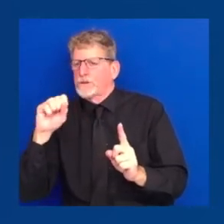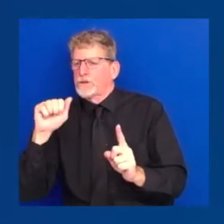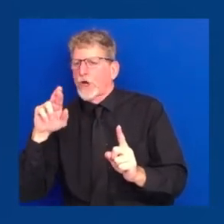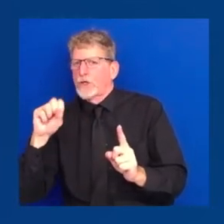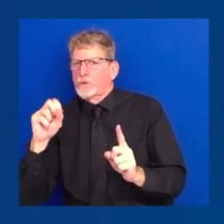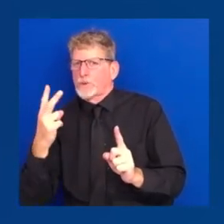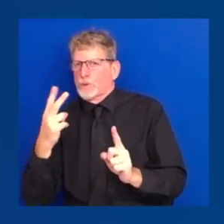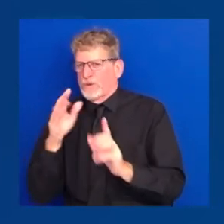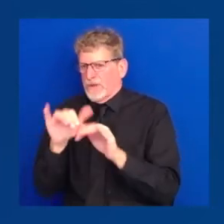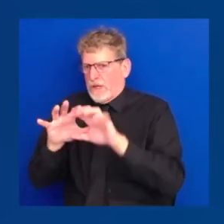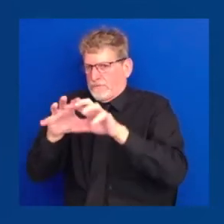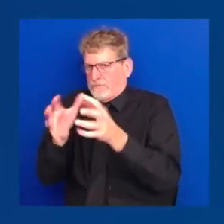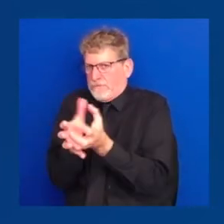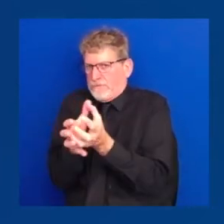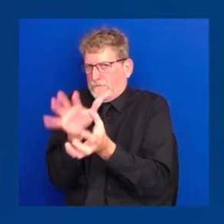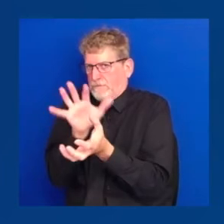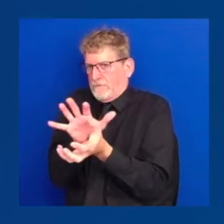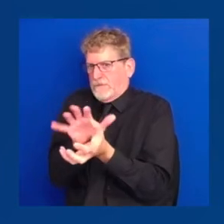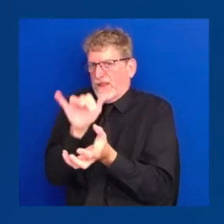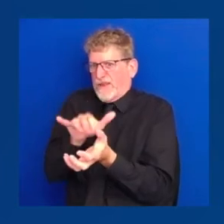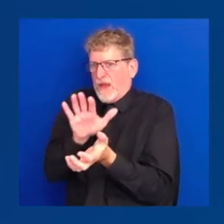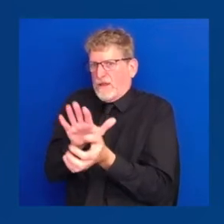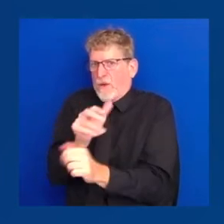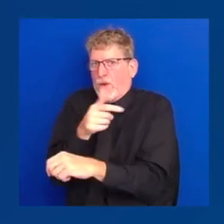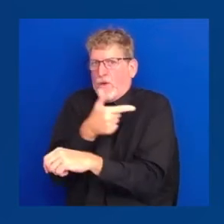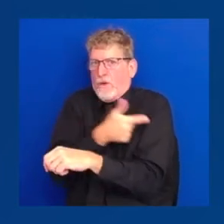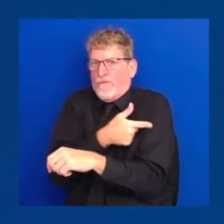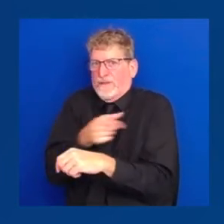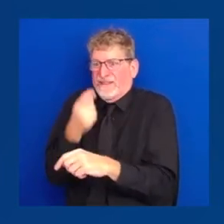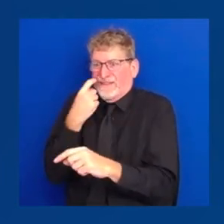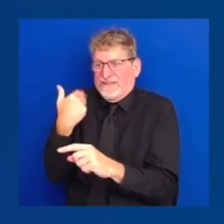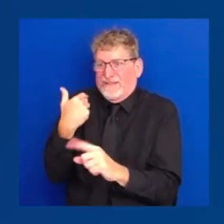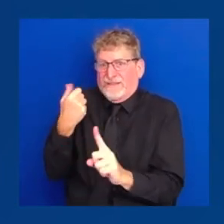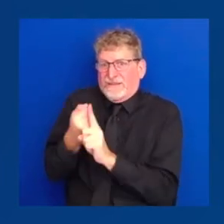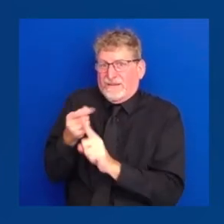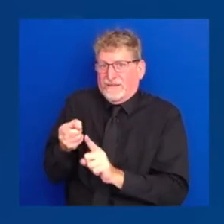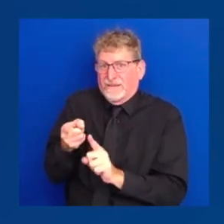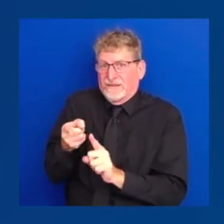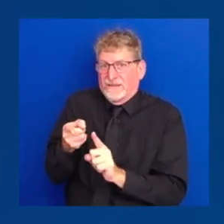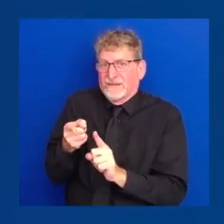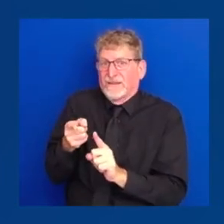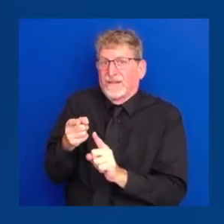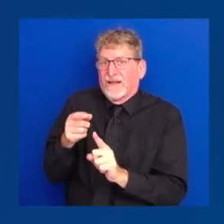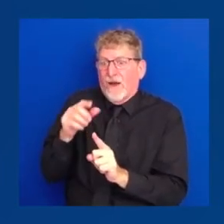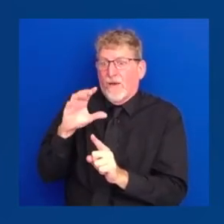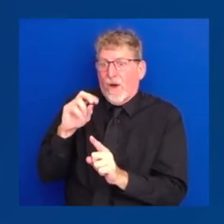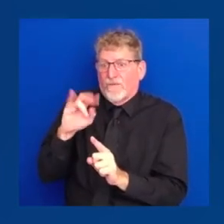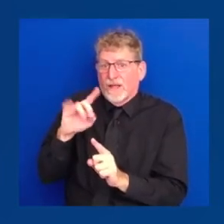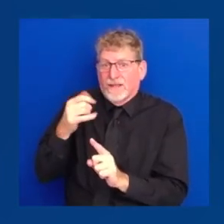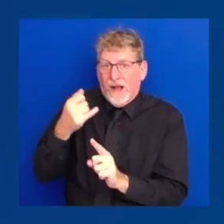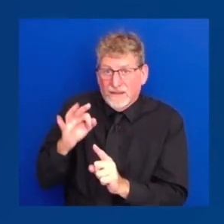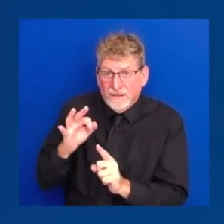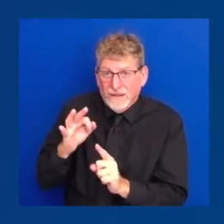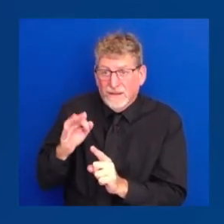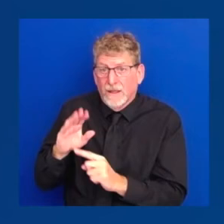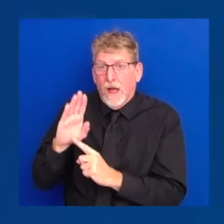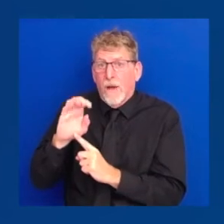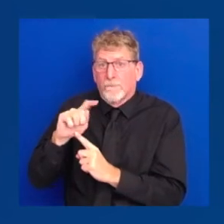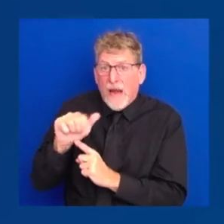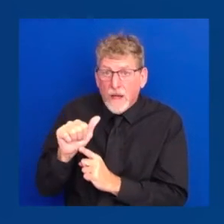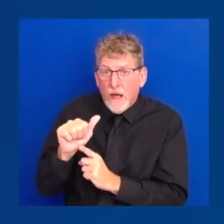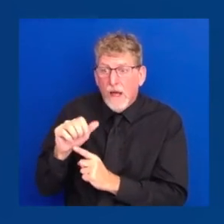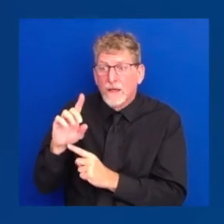alpha, beta, delta, Omicron, or any future SARS-CoV-2 that we might